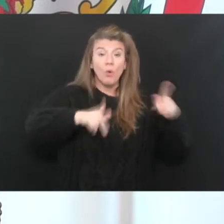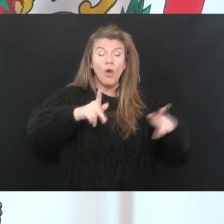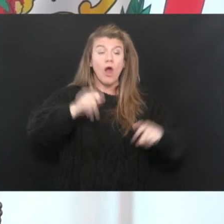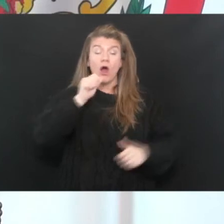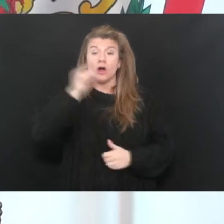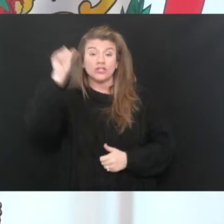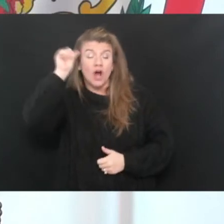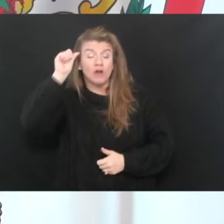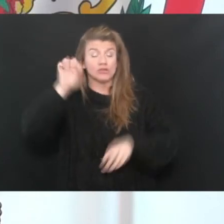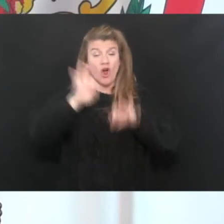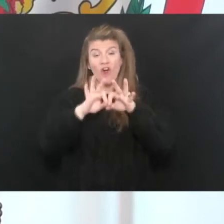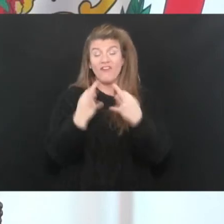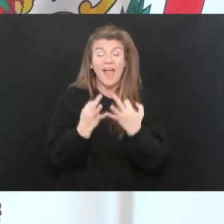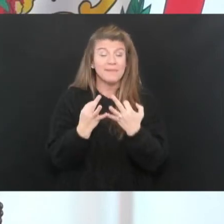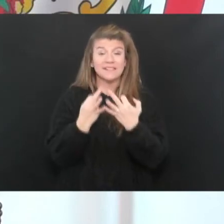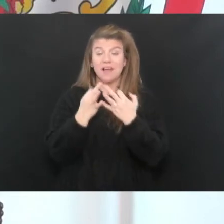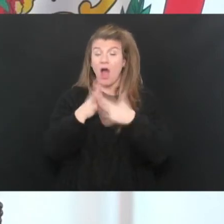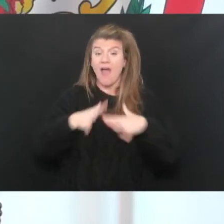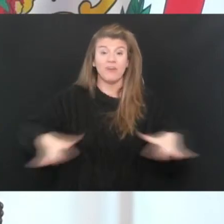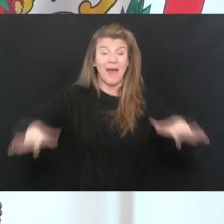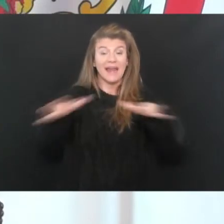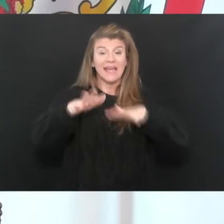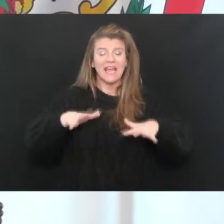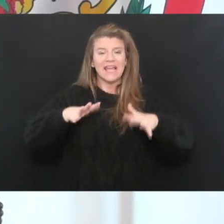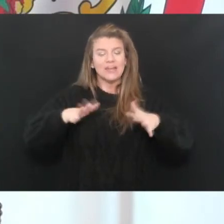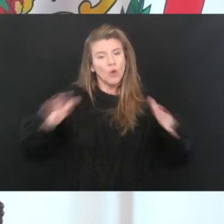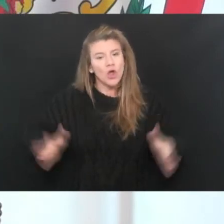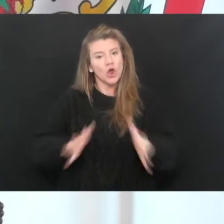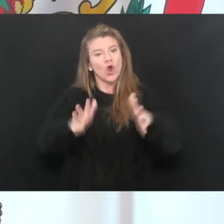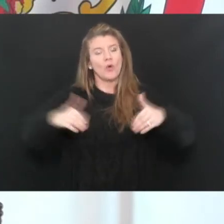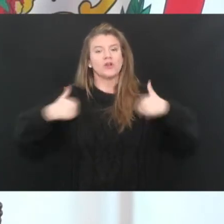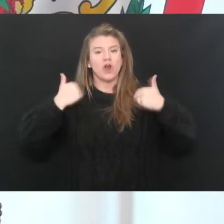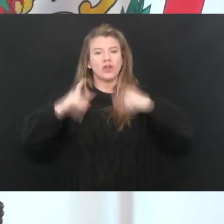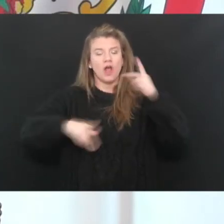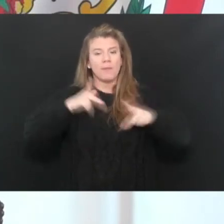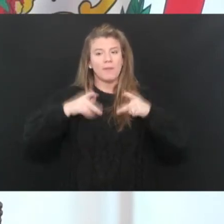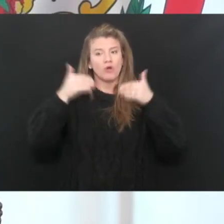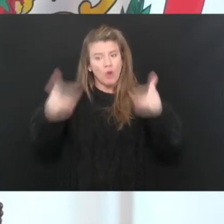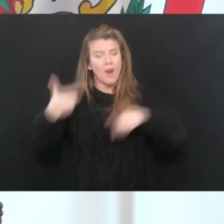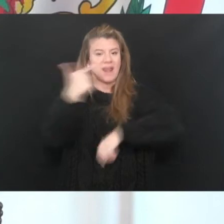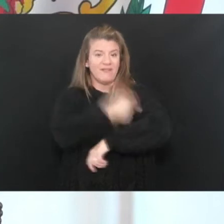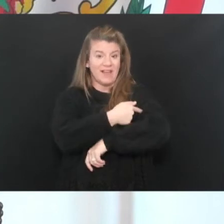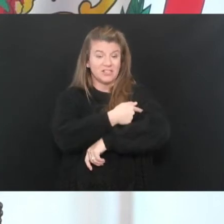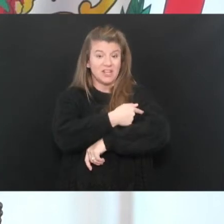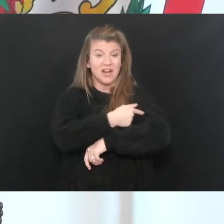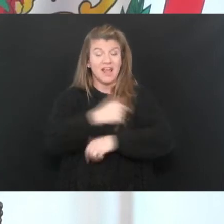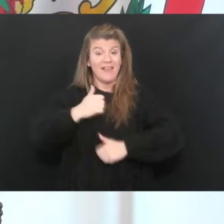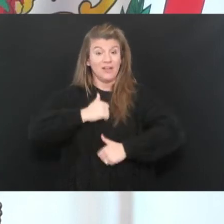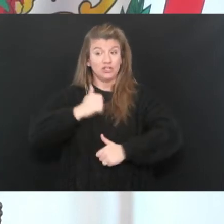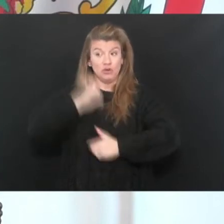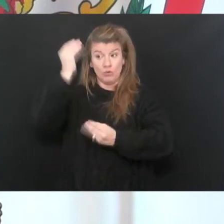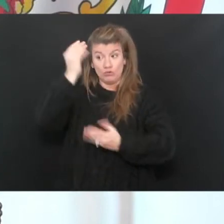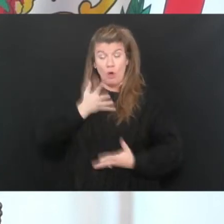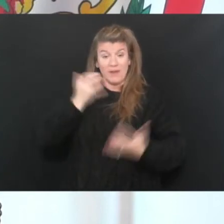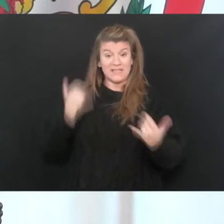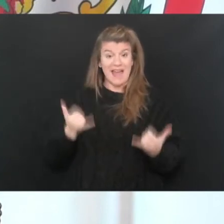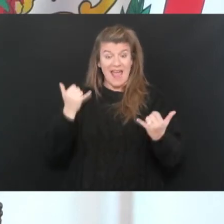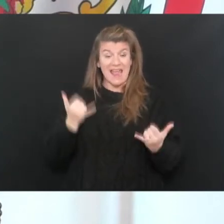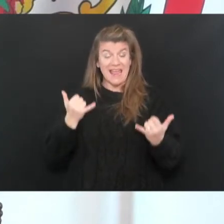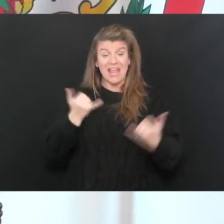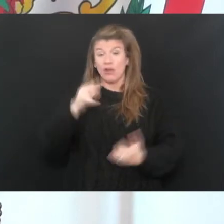adults, our families and everything to urge our young people to get vaccinated. The general told me earlier today